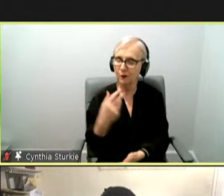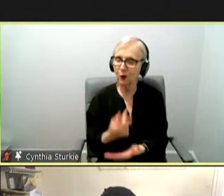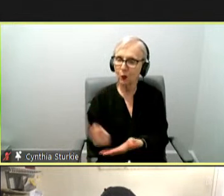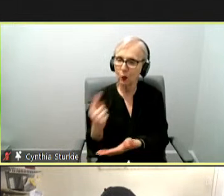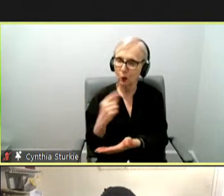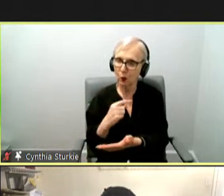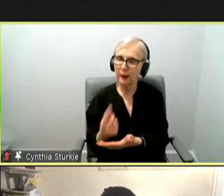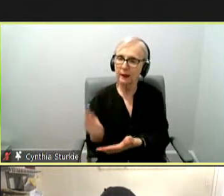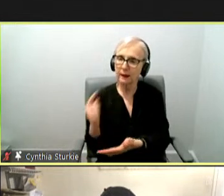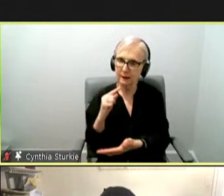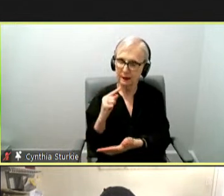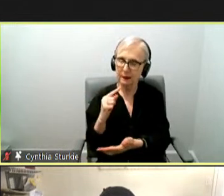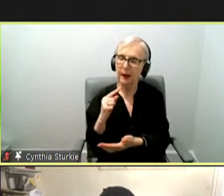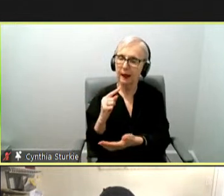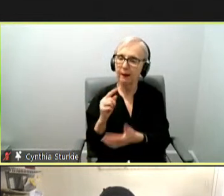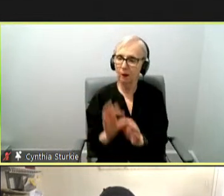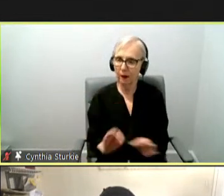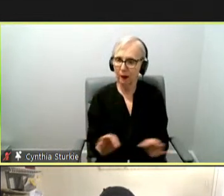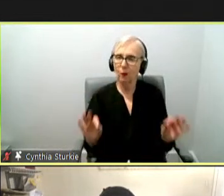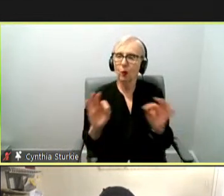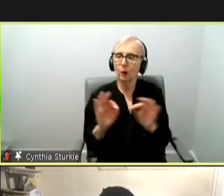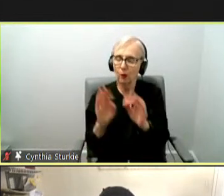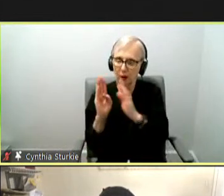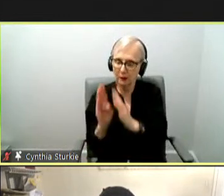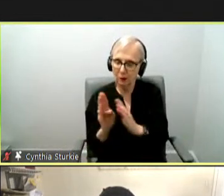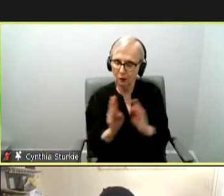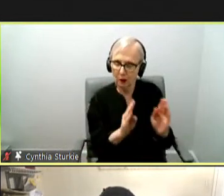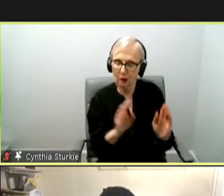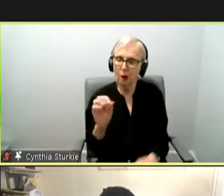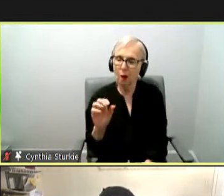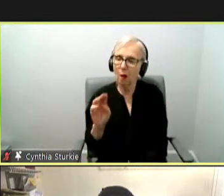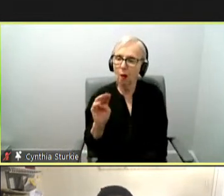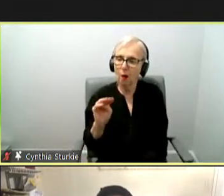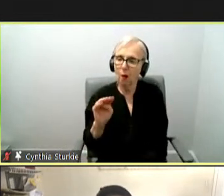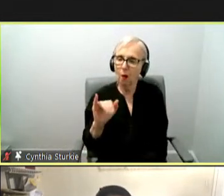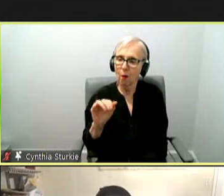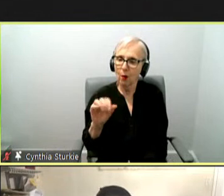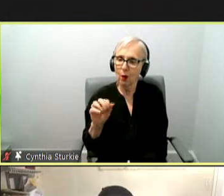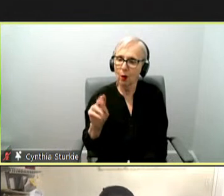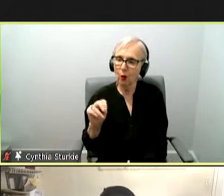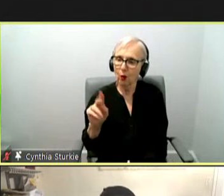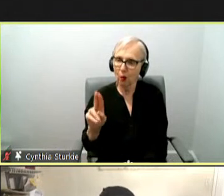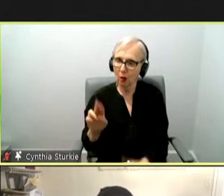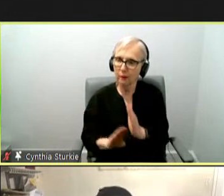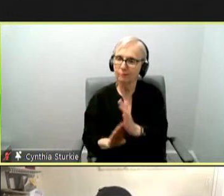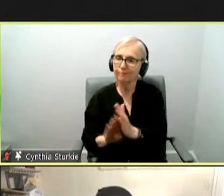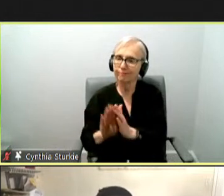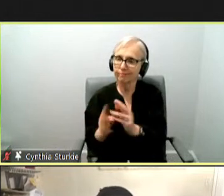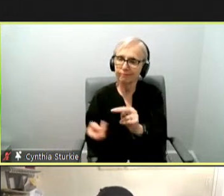will become even more important as we prepare for this Omicron surge that we are concerned